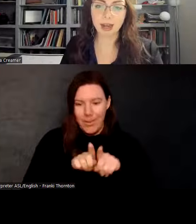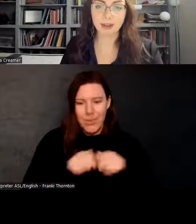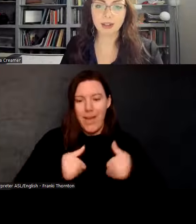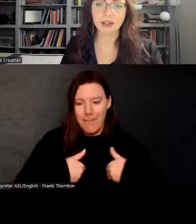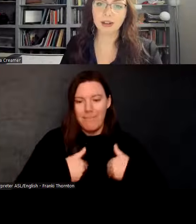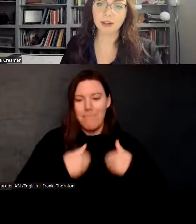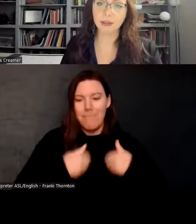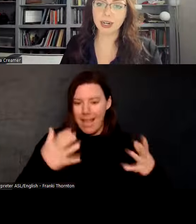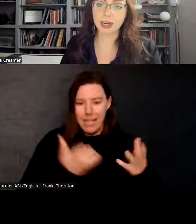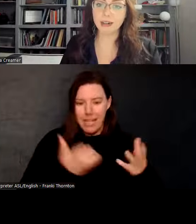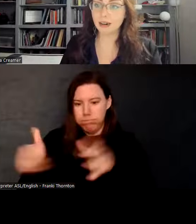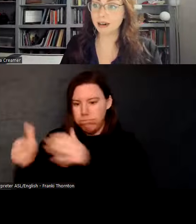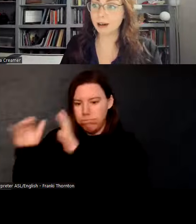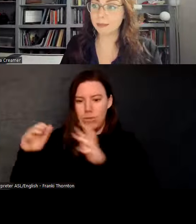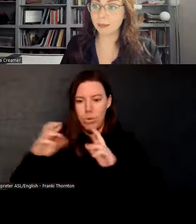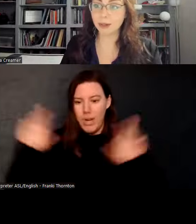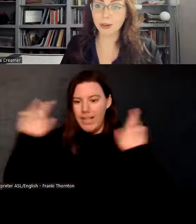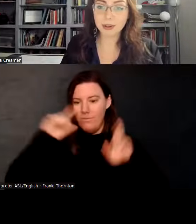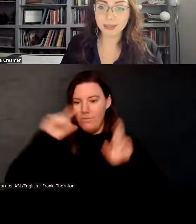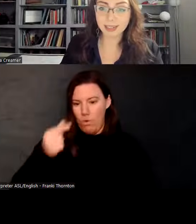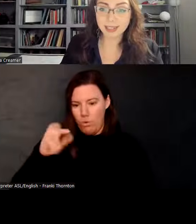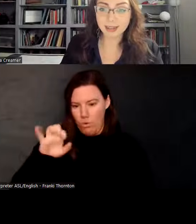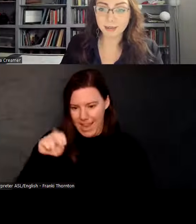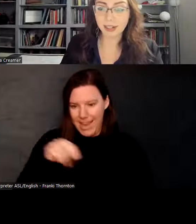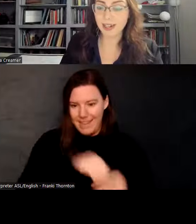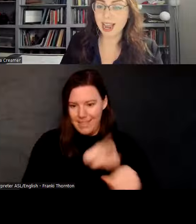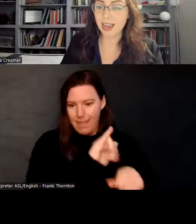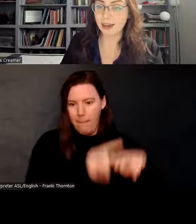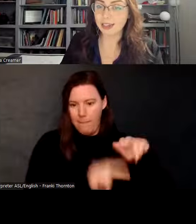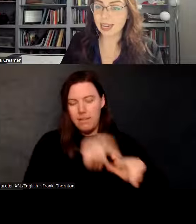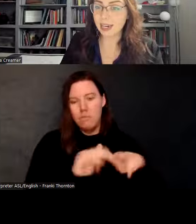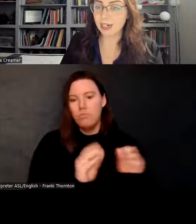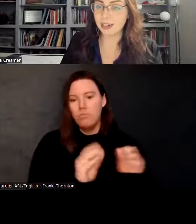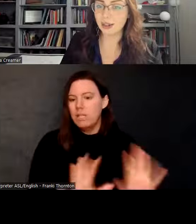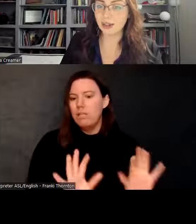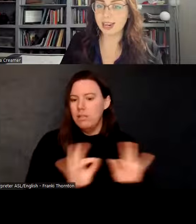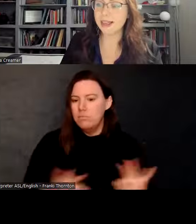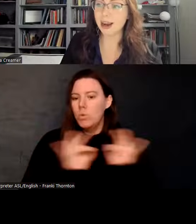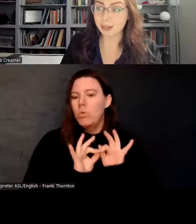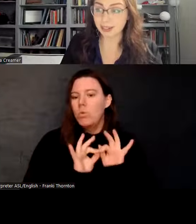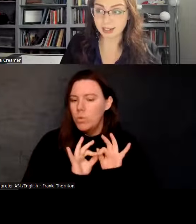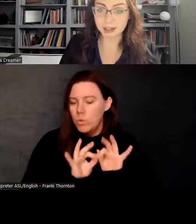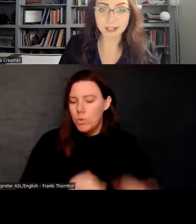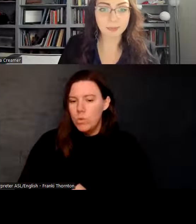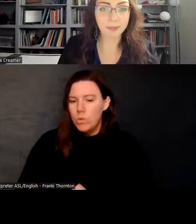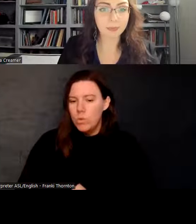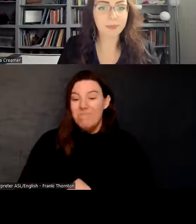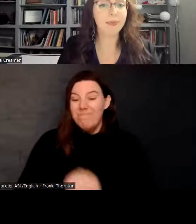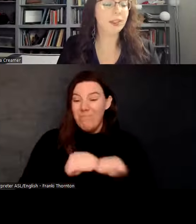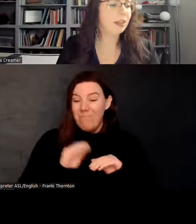The amounts of grain that were recorded reach a staggering 38,000